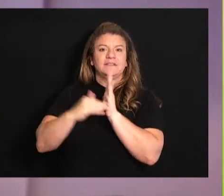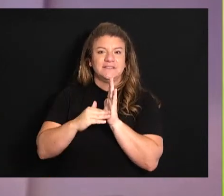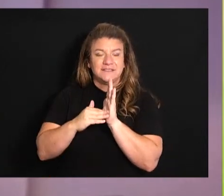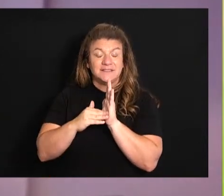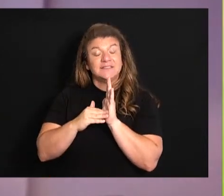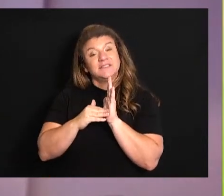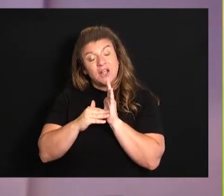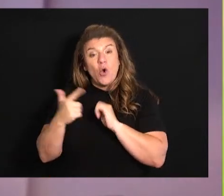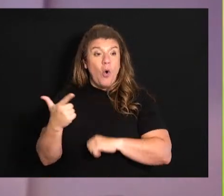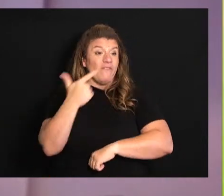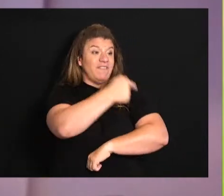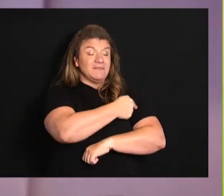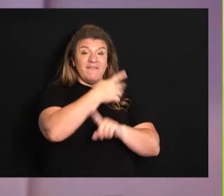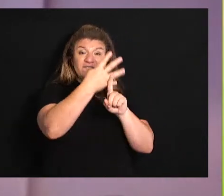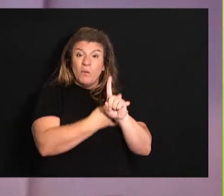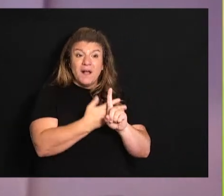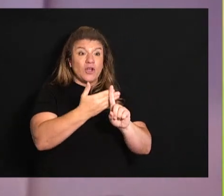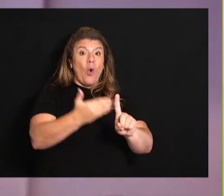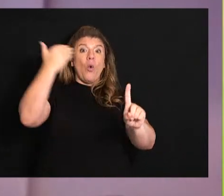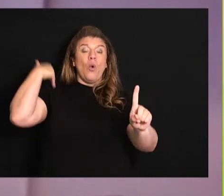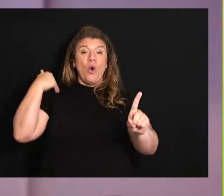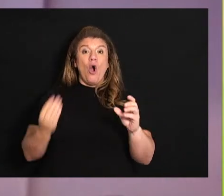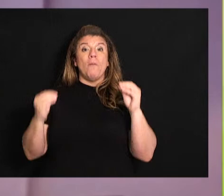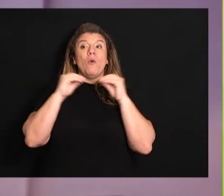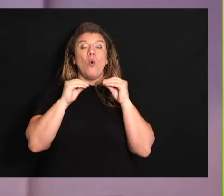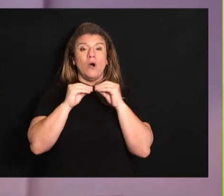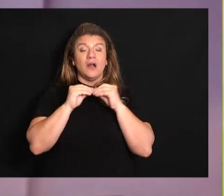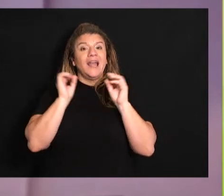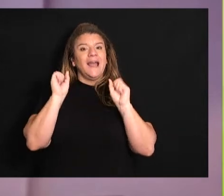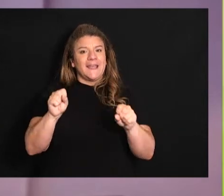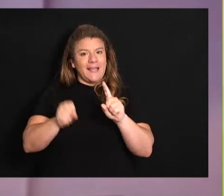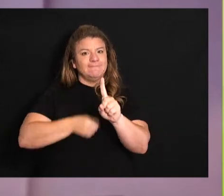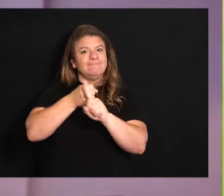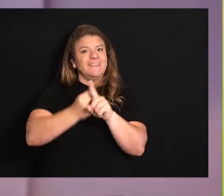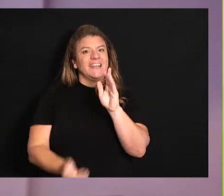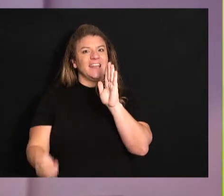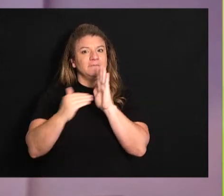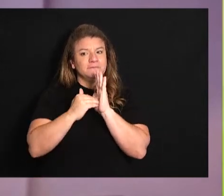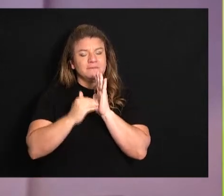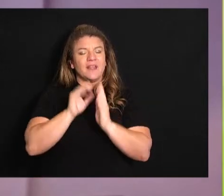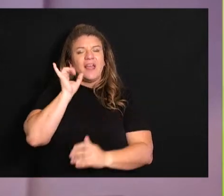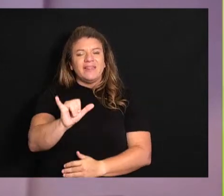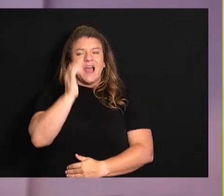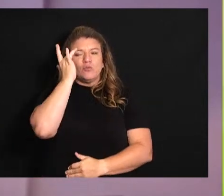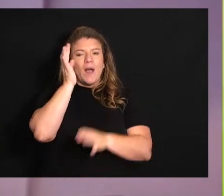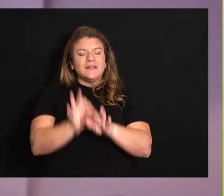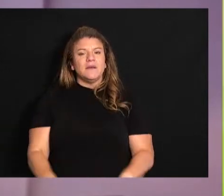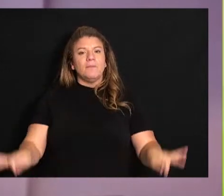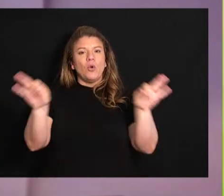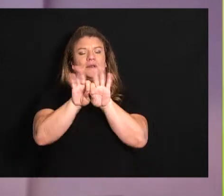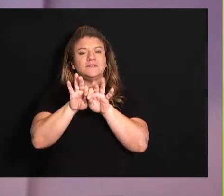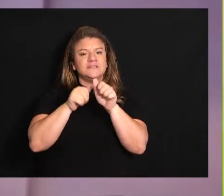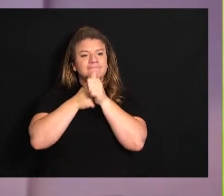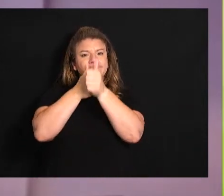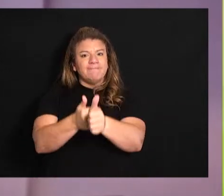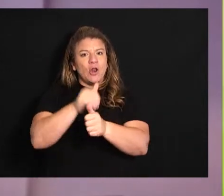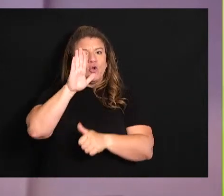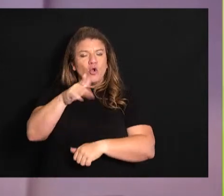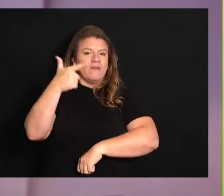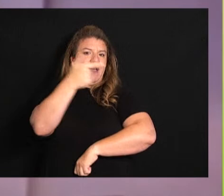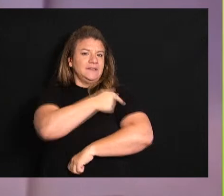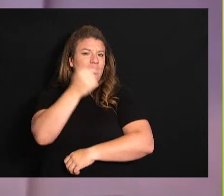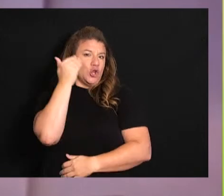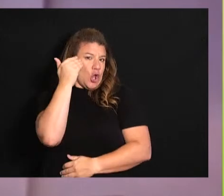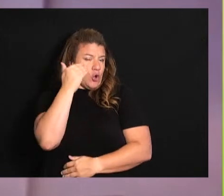vaccinated 4 months ago or longer. So that's the reason why staying up to date with vaccines is so very important. It's also